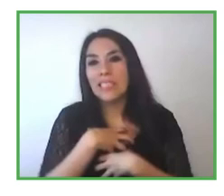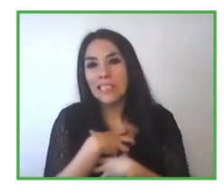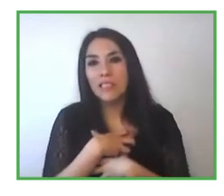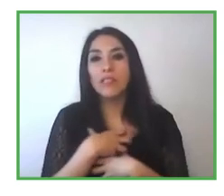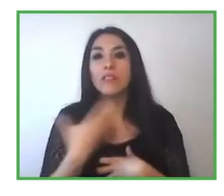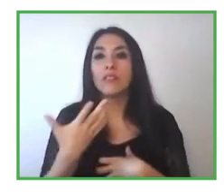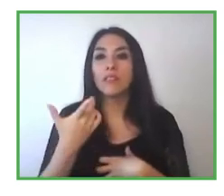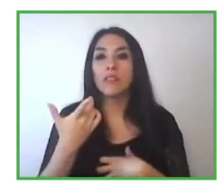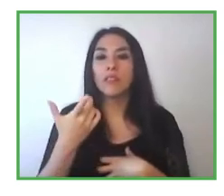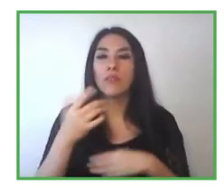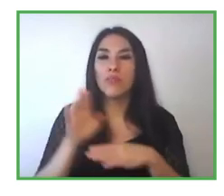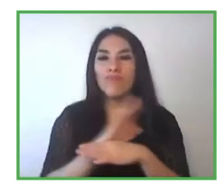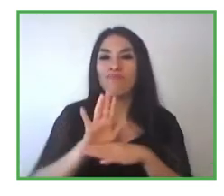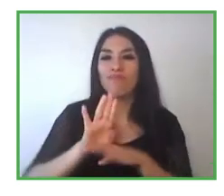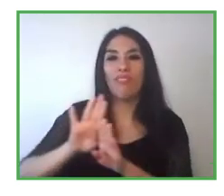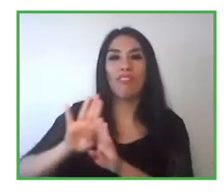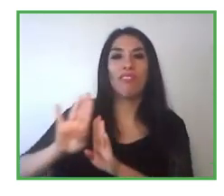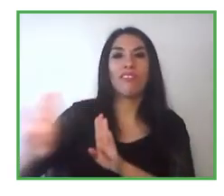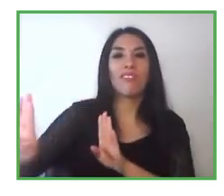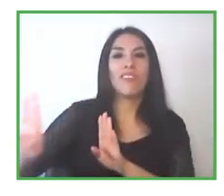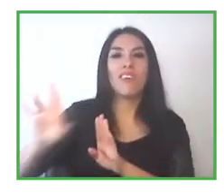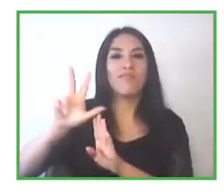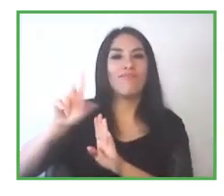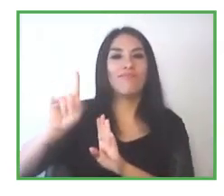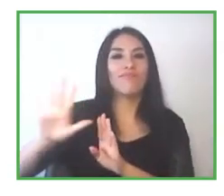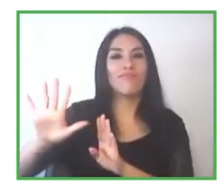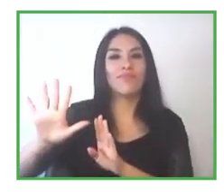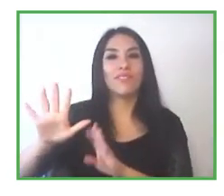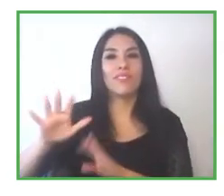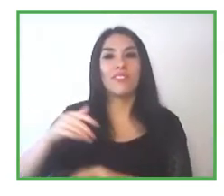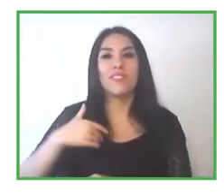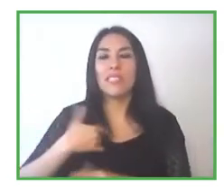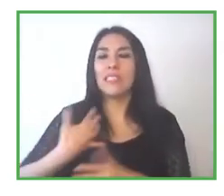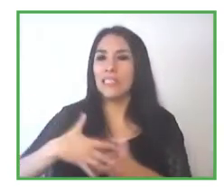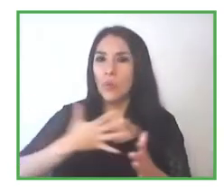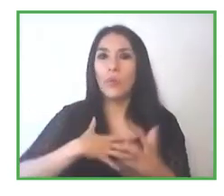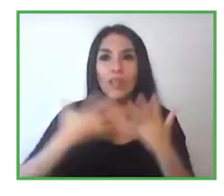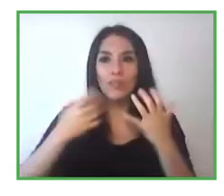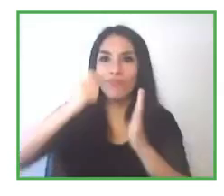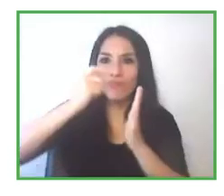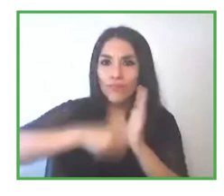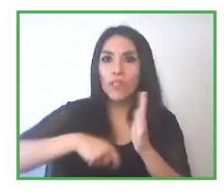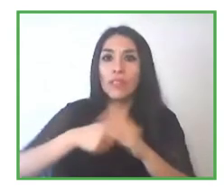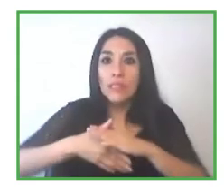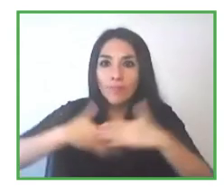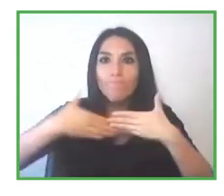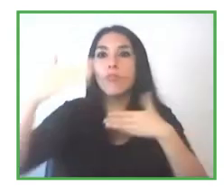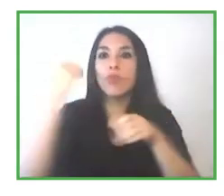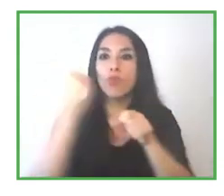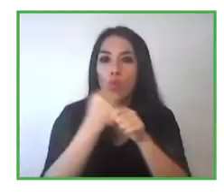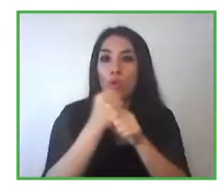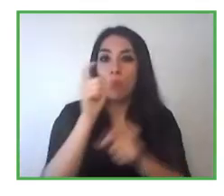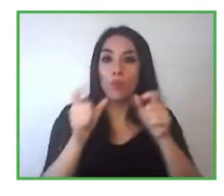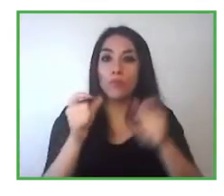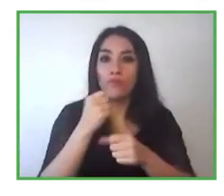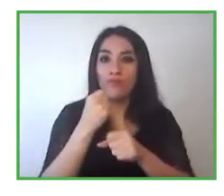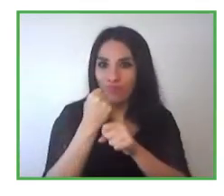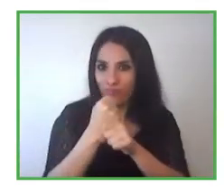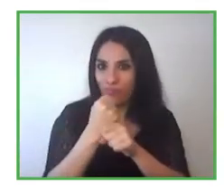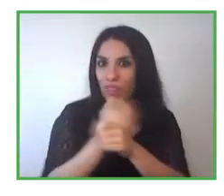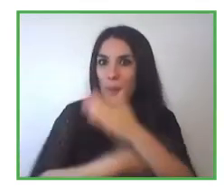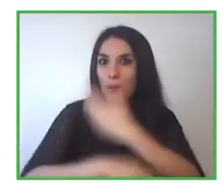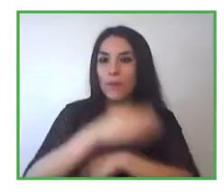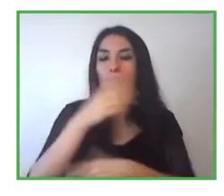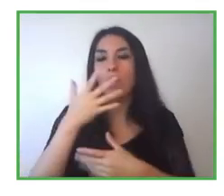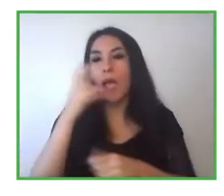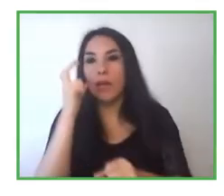certain hired people with disabilities usually have when beginning a labor relationship because of the costs that this